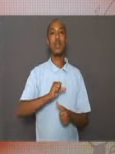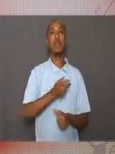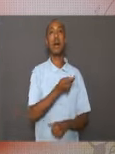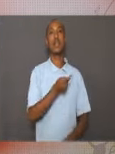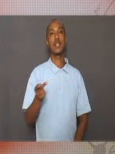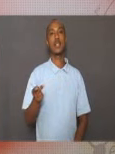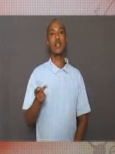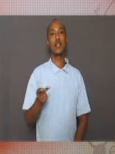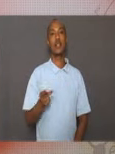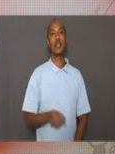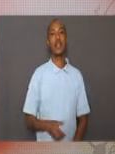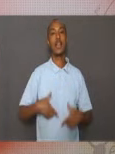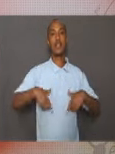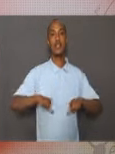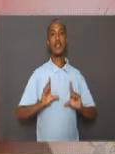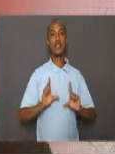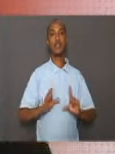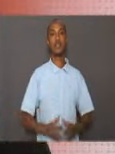particles existed.